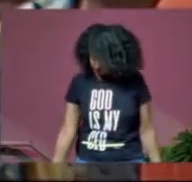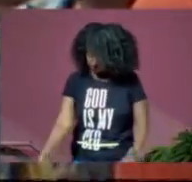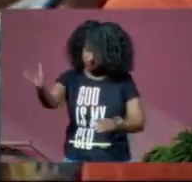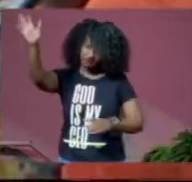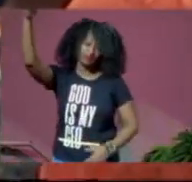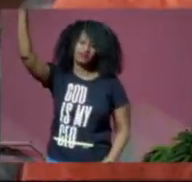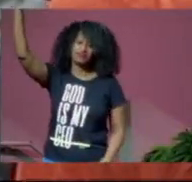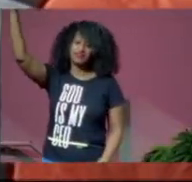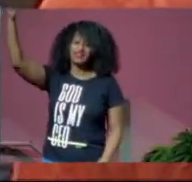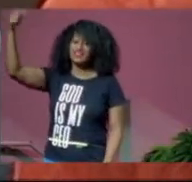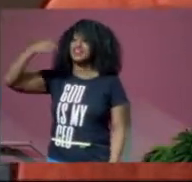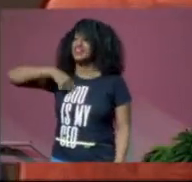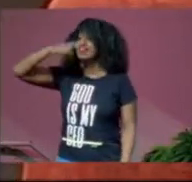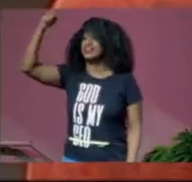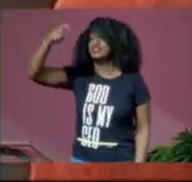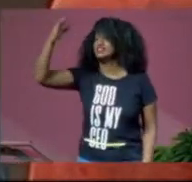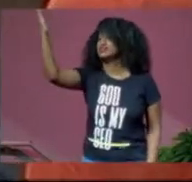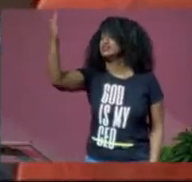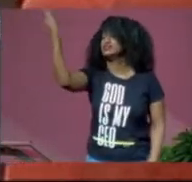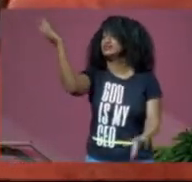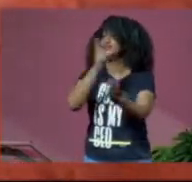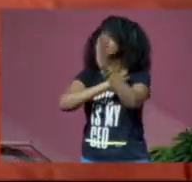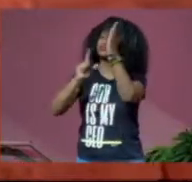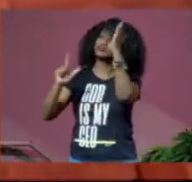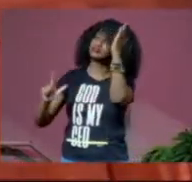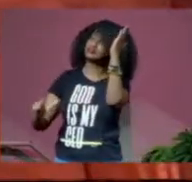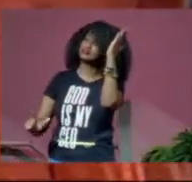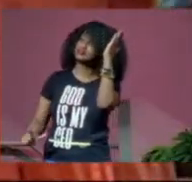Come on, I need thee.